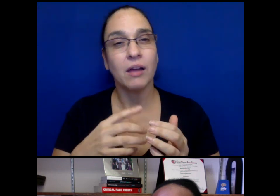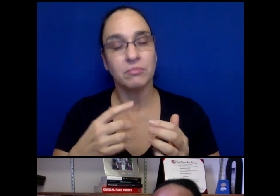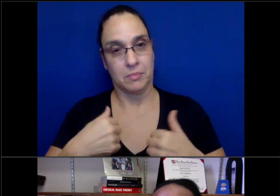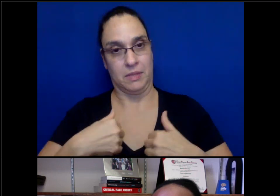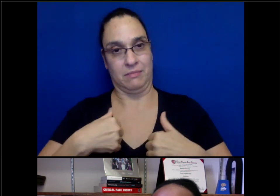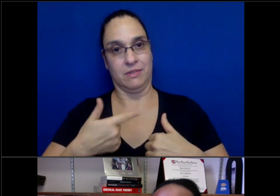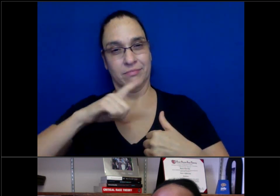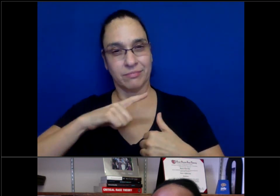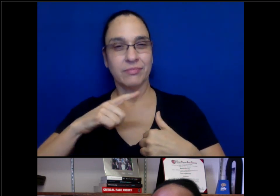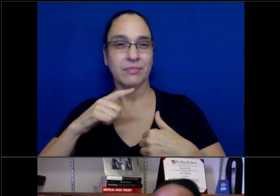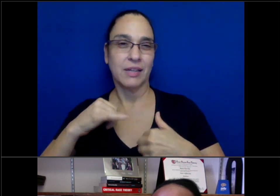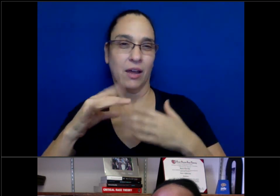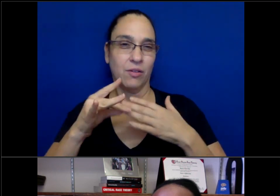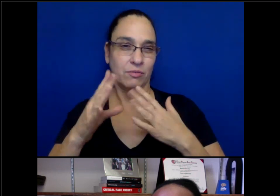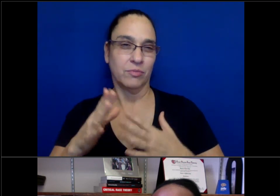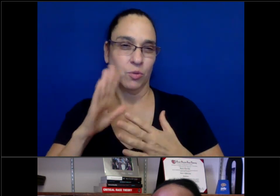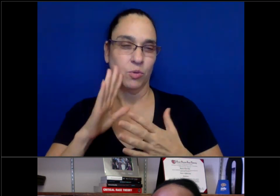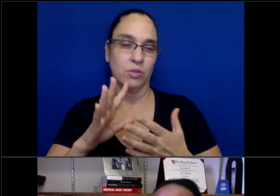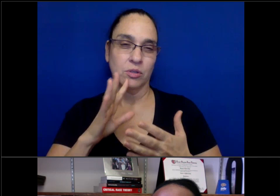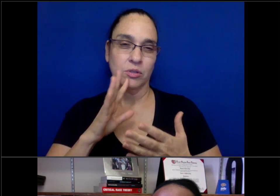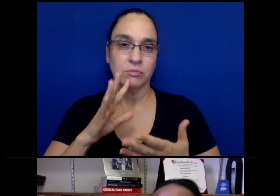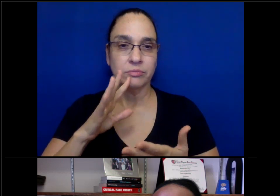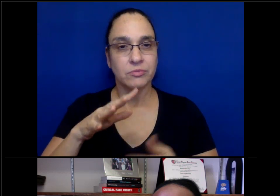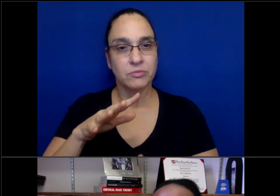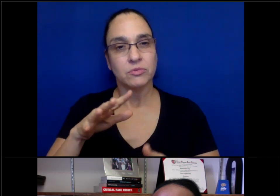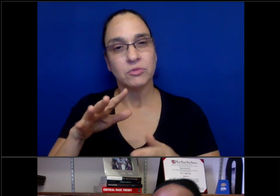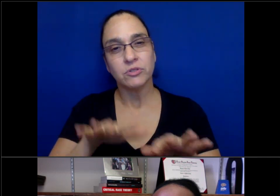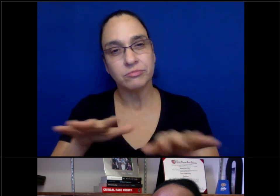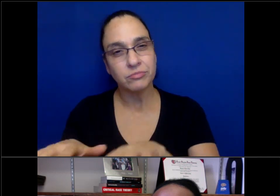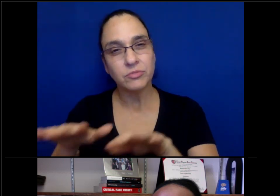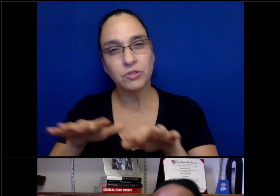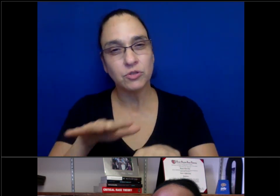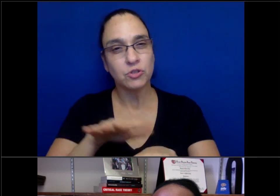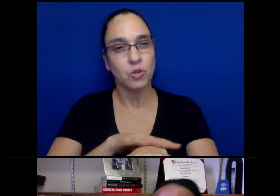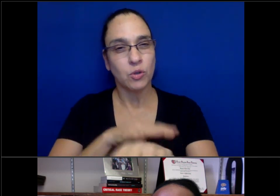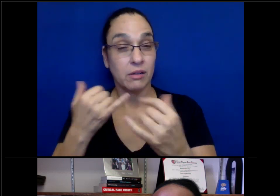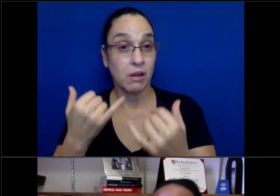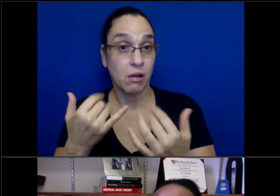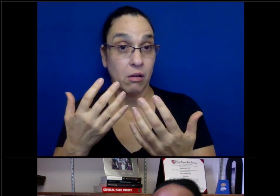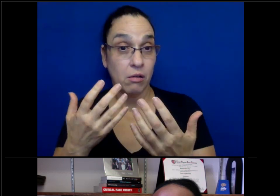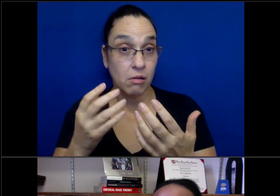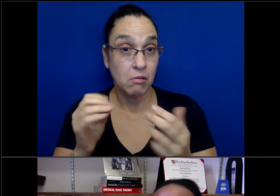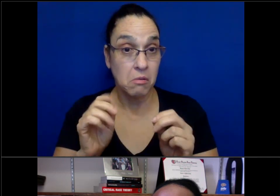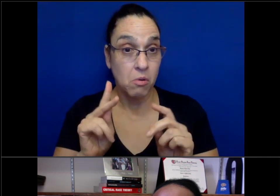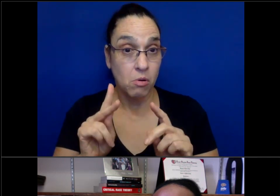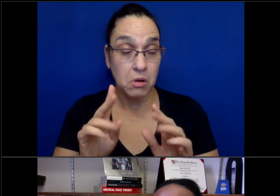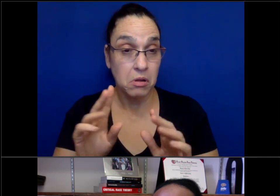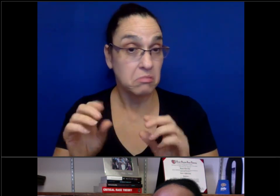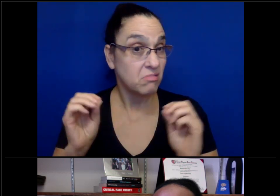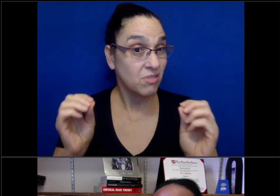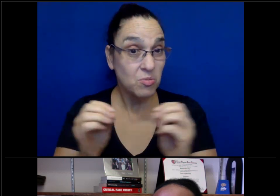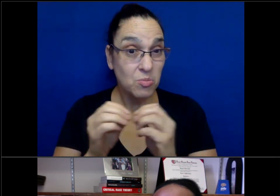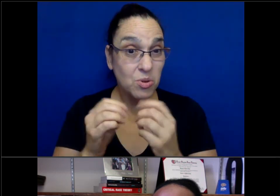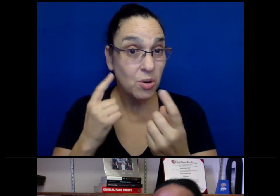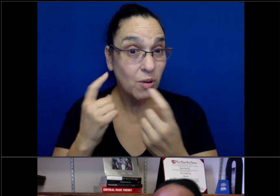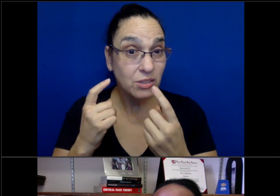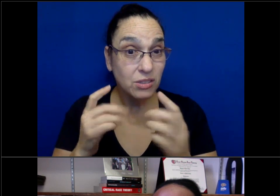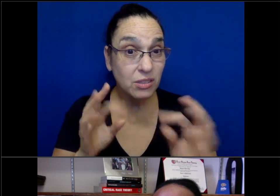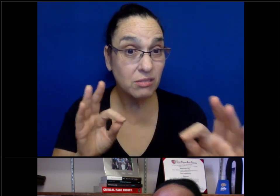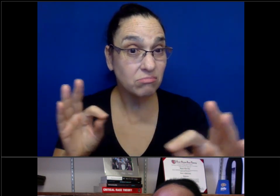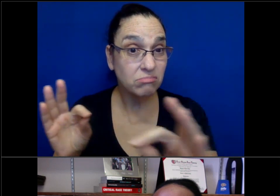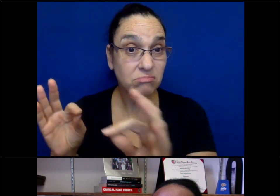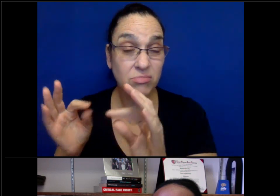But if I don't see any other questions, we'll go ahead and end the webinar